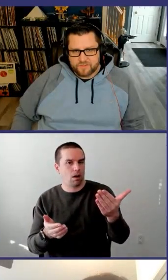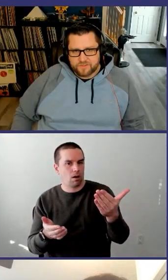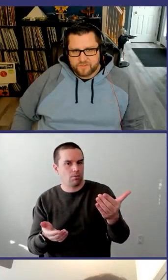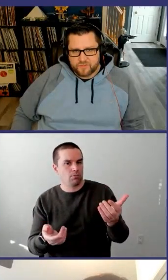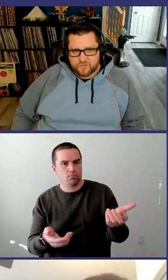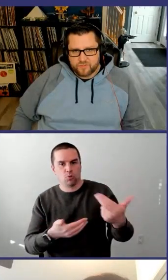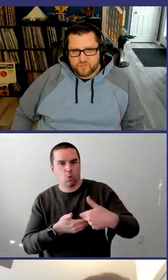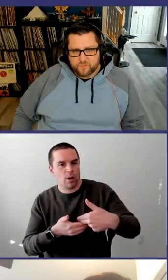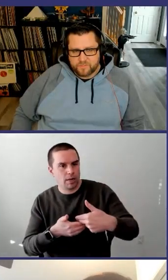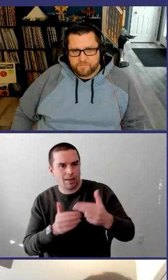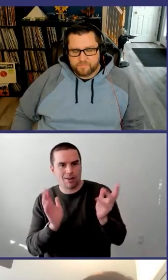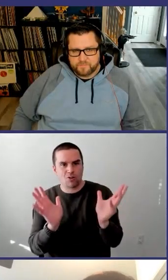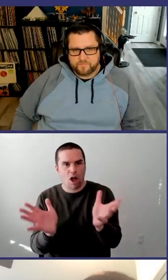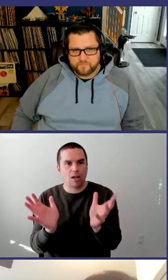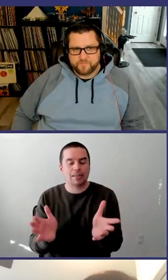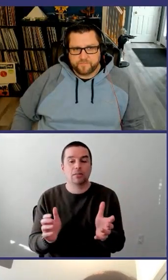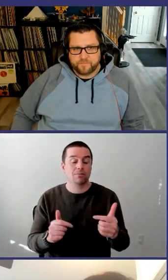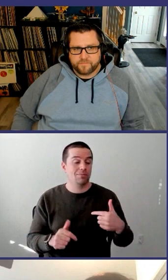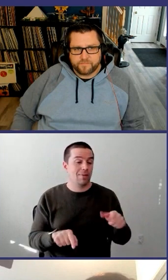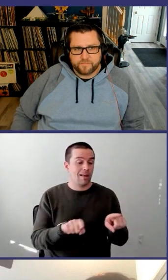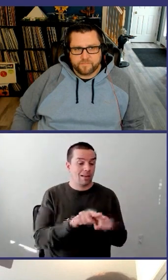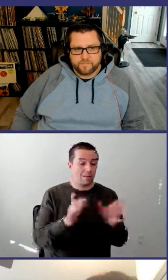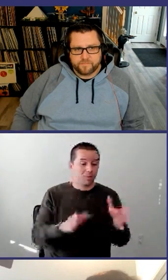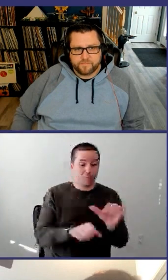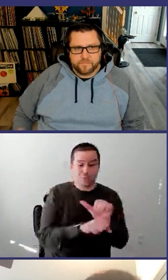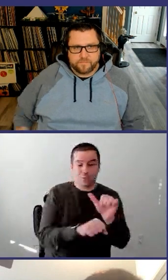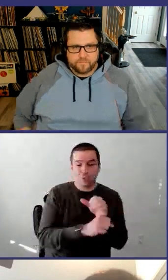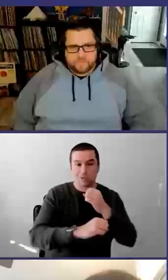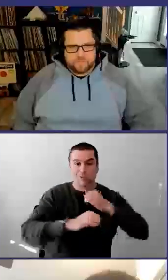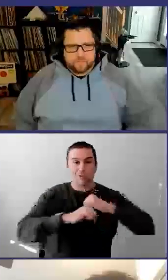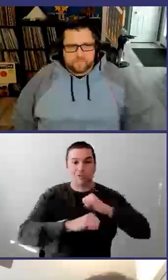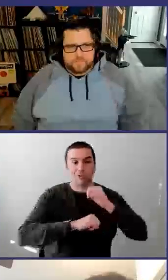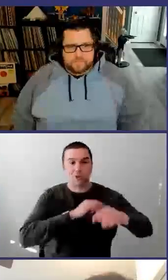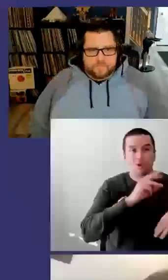works in the security realm where logging and providing,